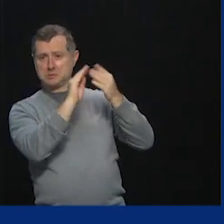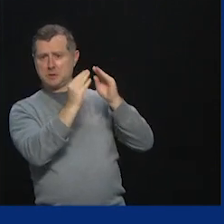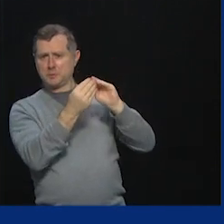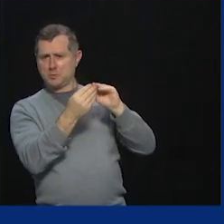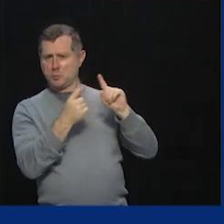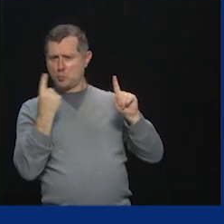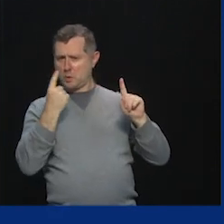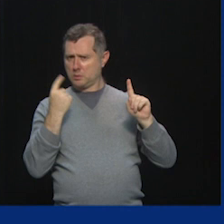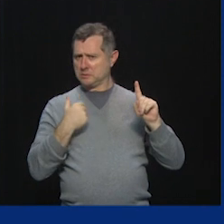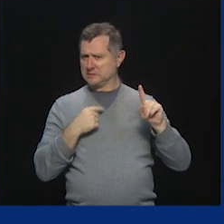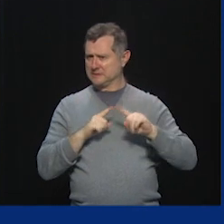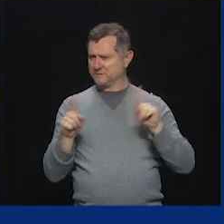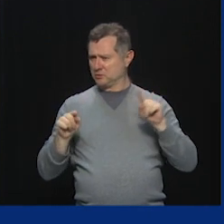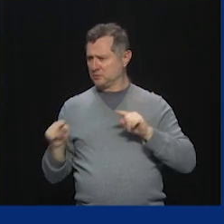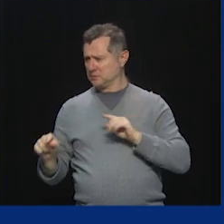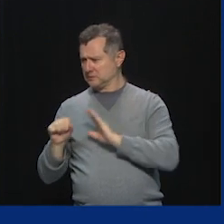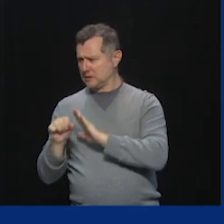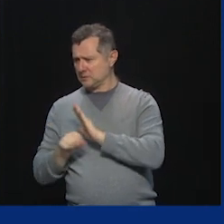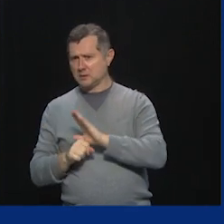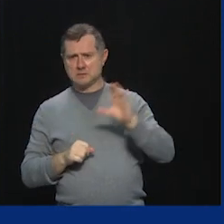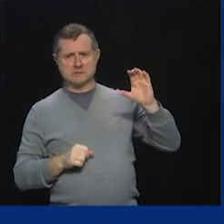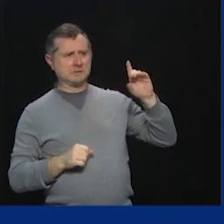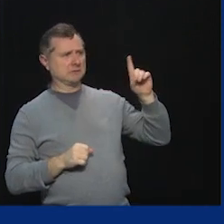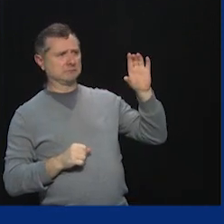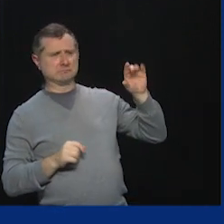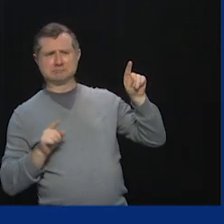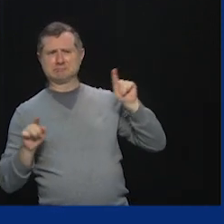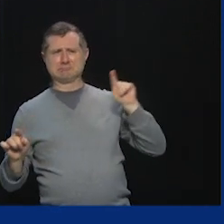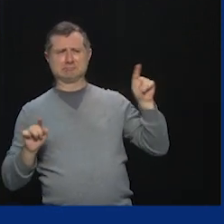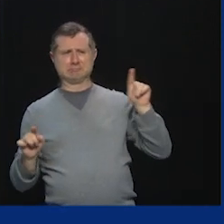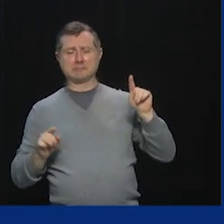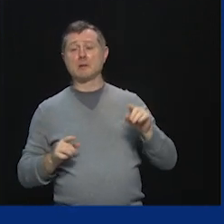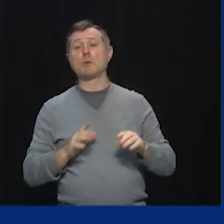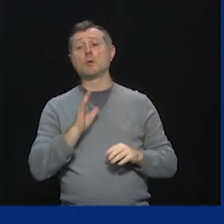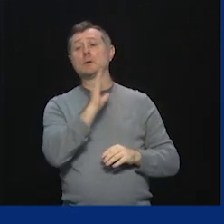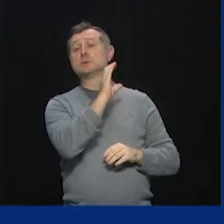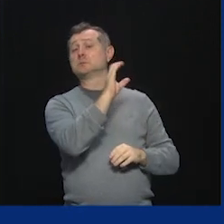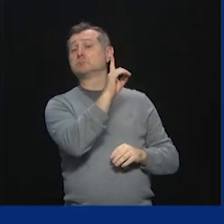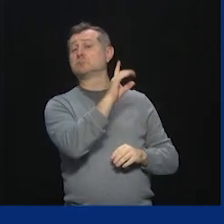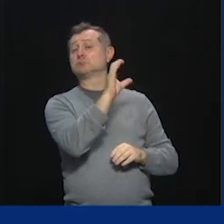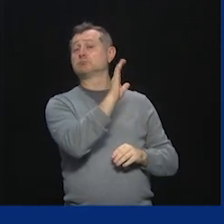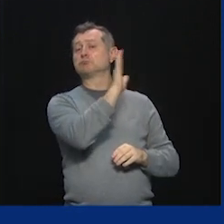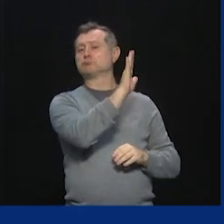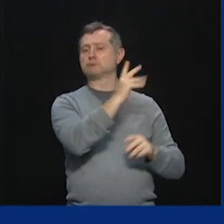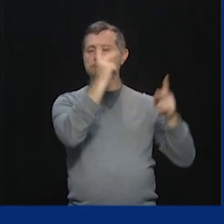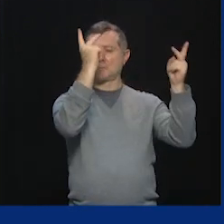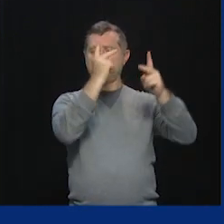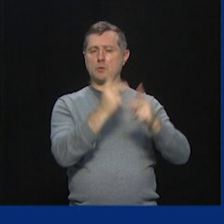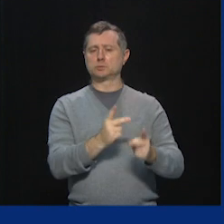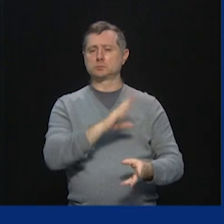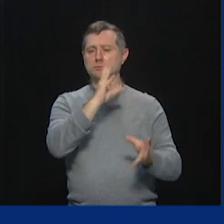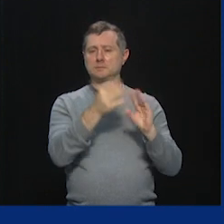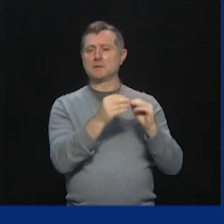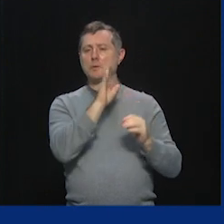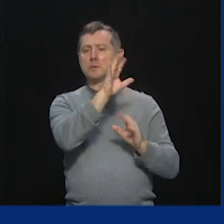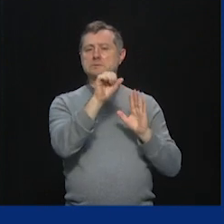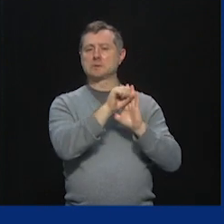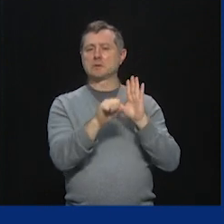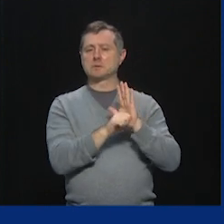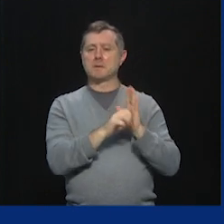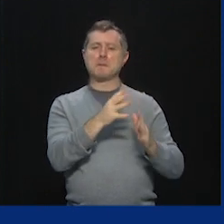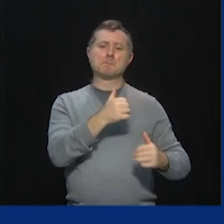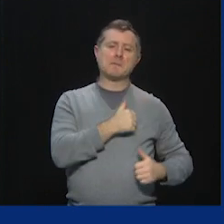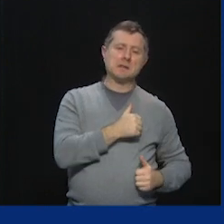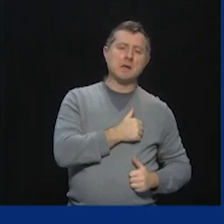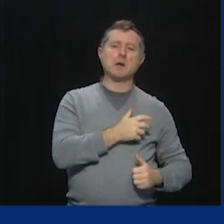between state numbers initially and CDC numbers. CDC calculates everybody in the state, people who are in military installations and in our federal